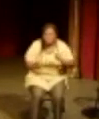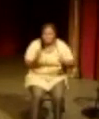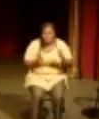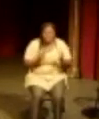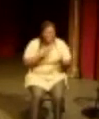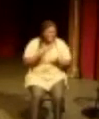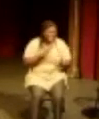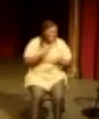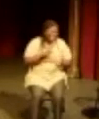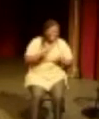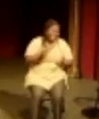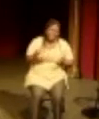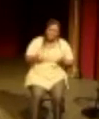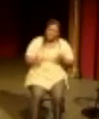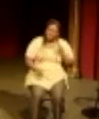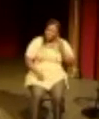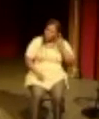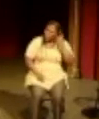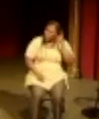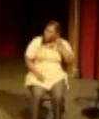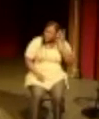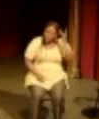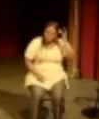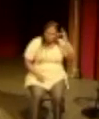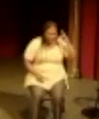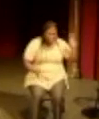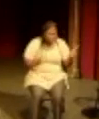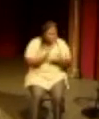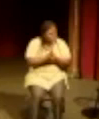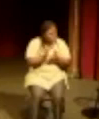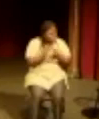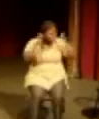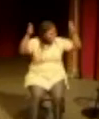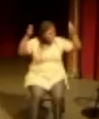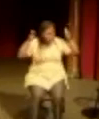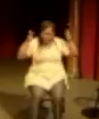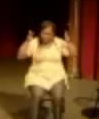they're just like, why is this big guy showing up with a sombrero on? Is that like every day?